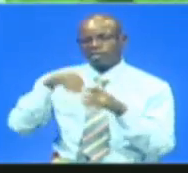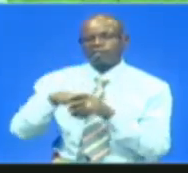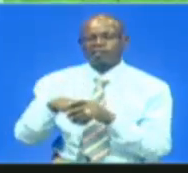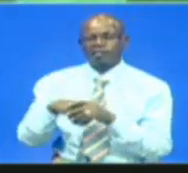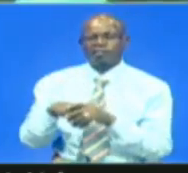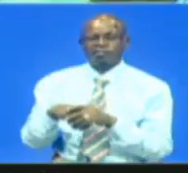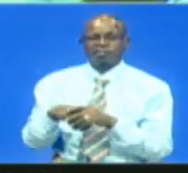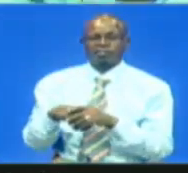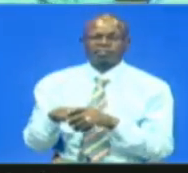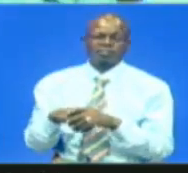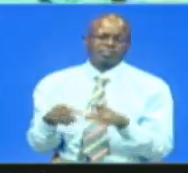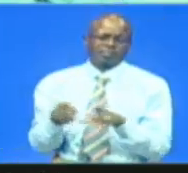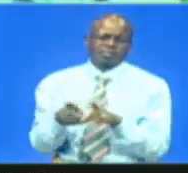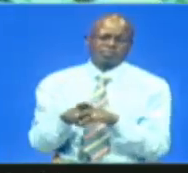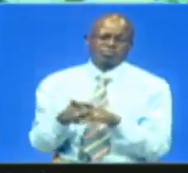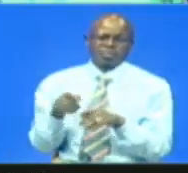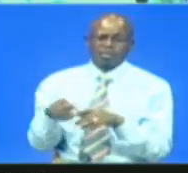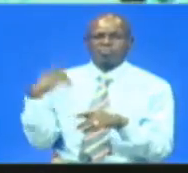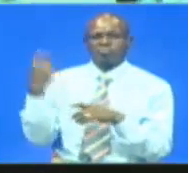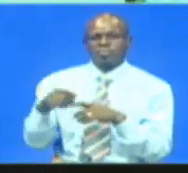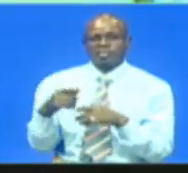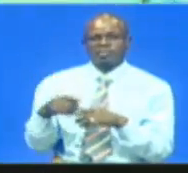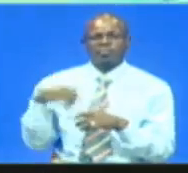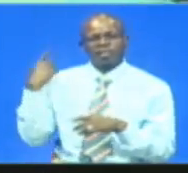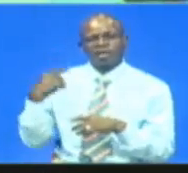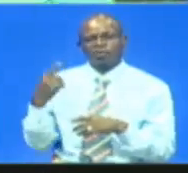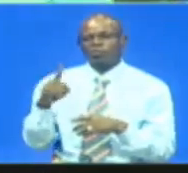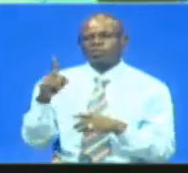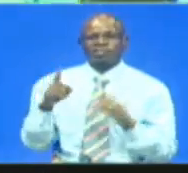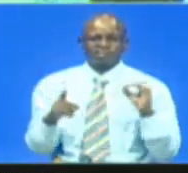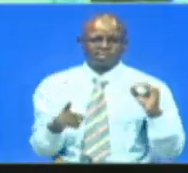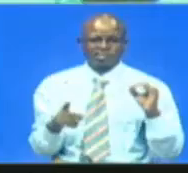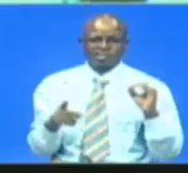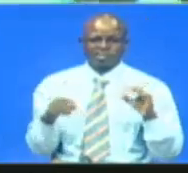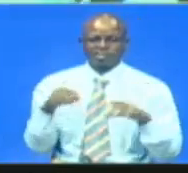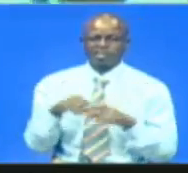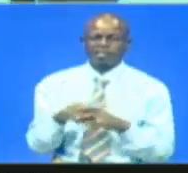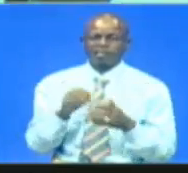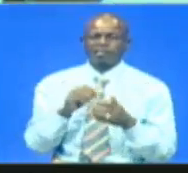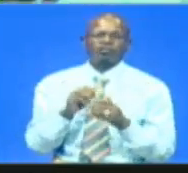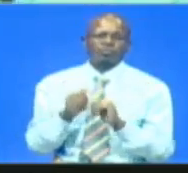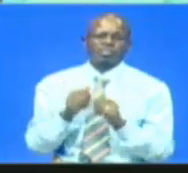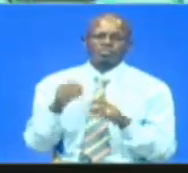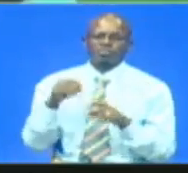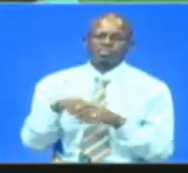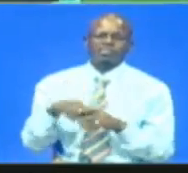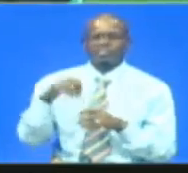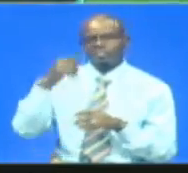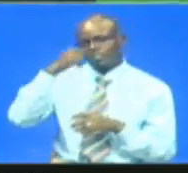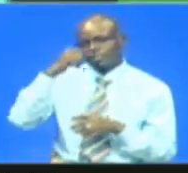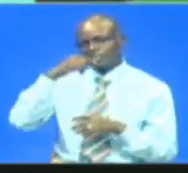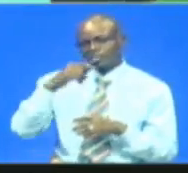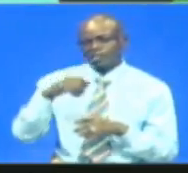Bandari 1-0 in the final of the 18th SportPesa Cup tournament held in Tanzania earlier this year.